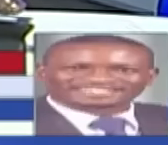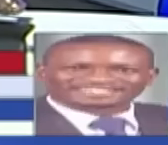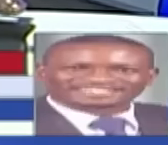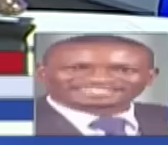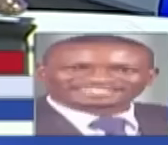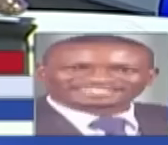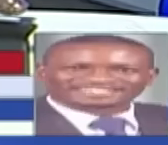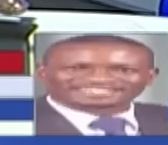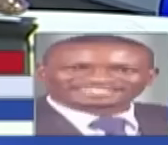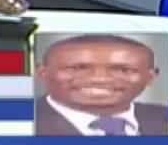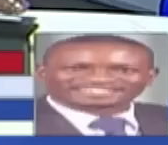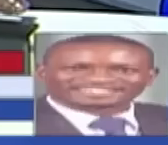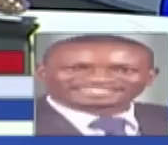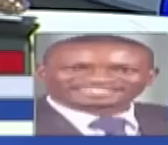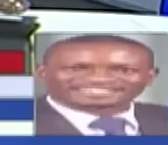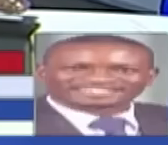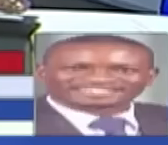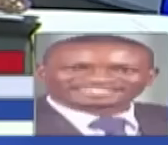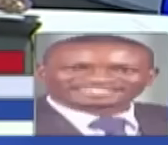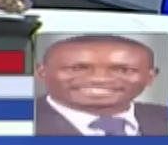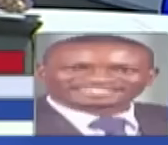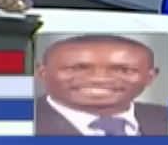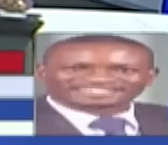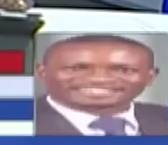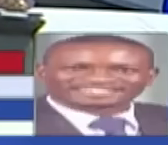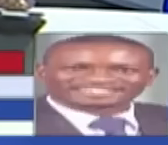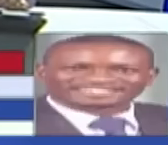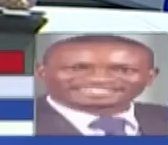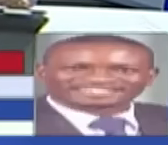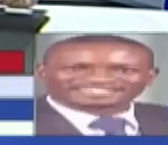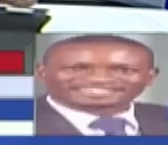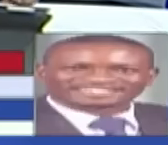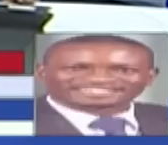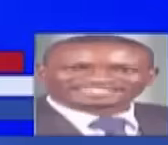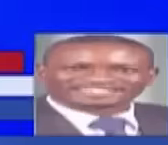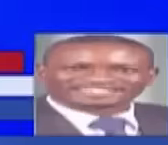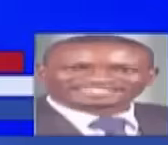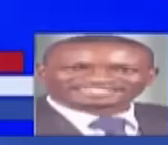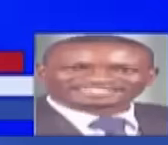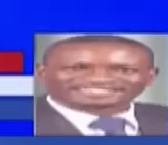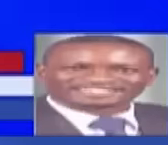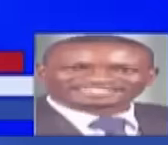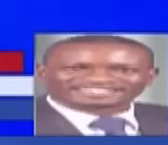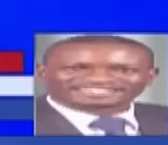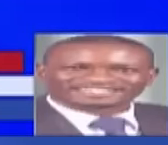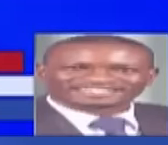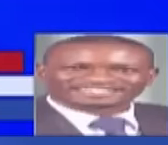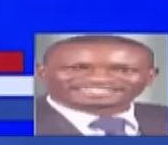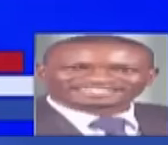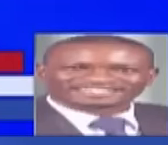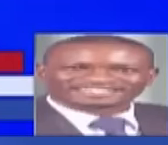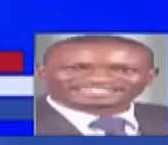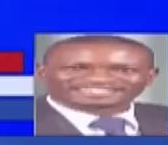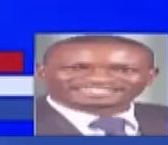recall what has been happening, an unconstitutional process of removal of the IEBC commissioners, when he is